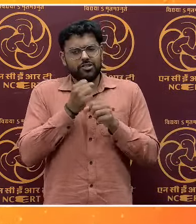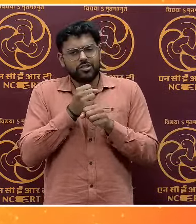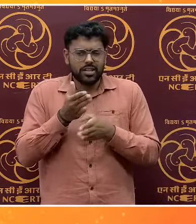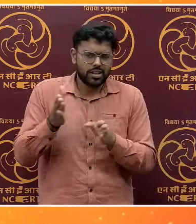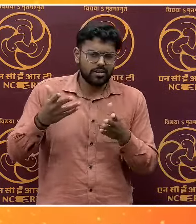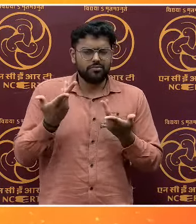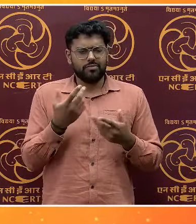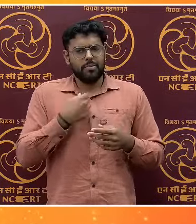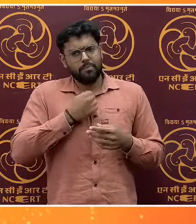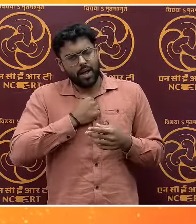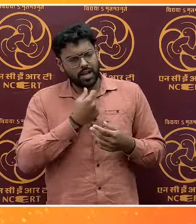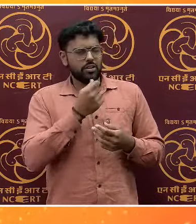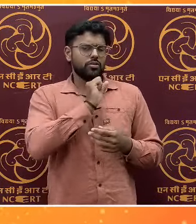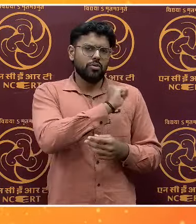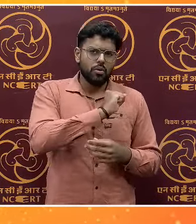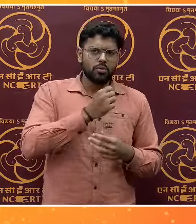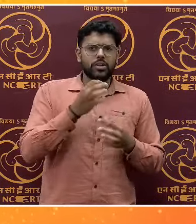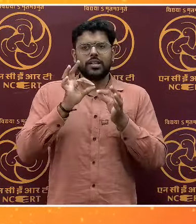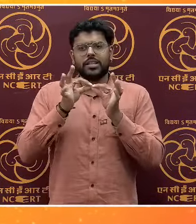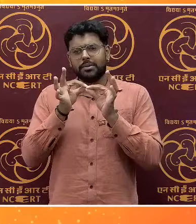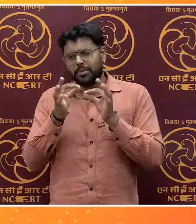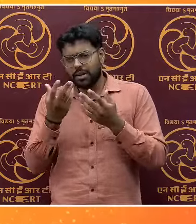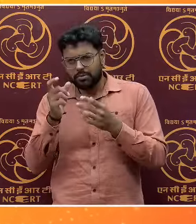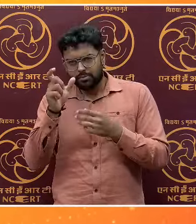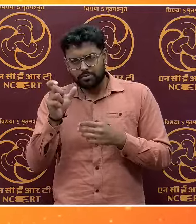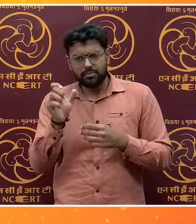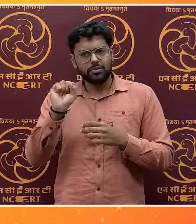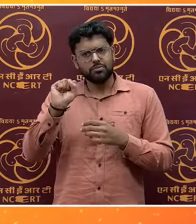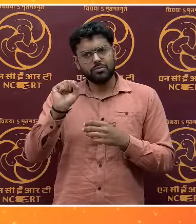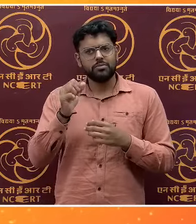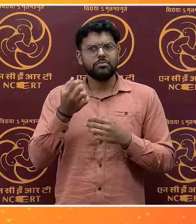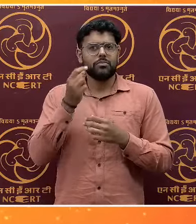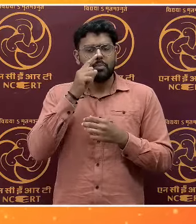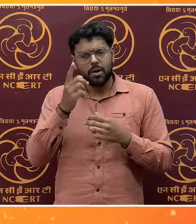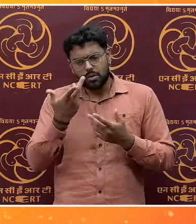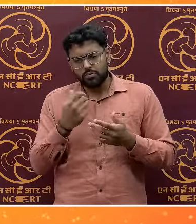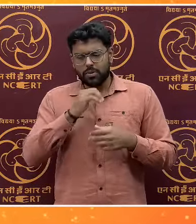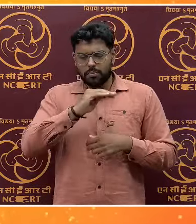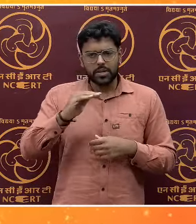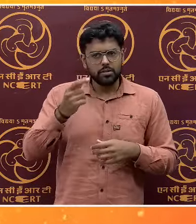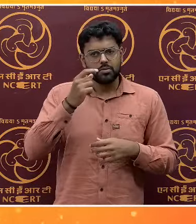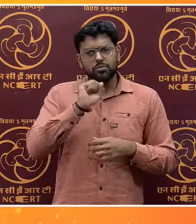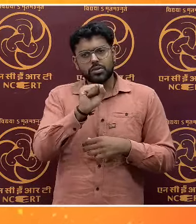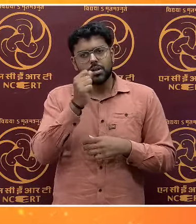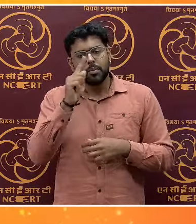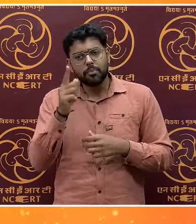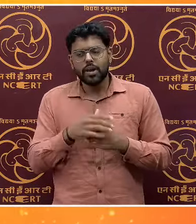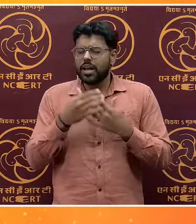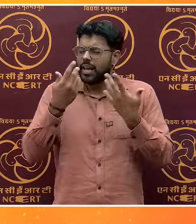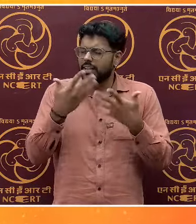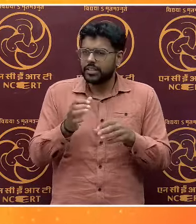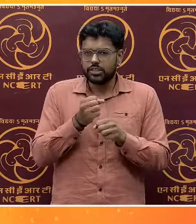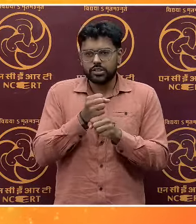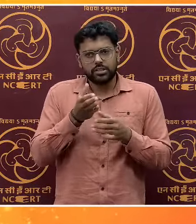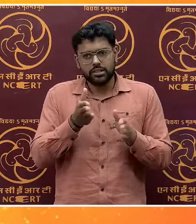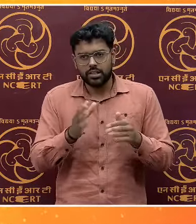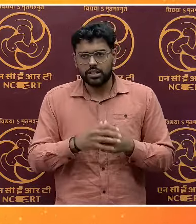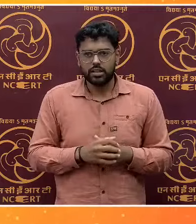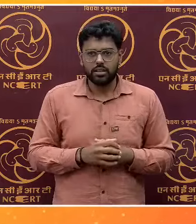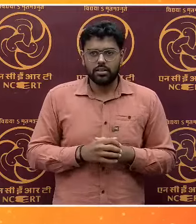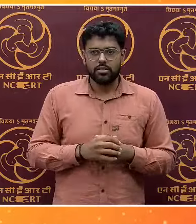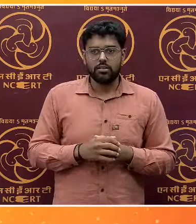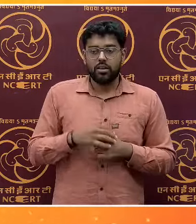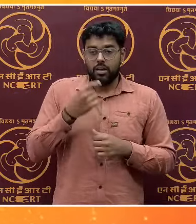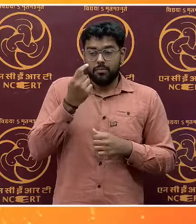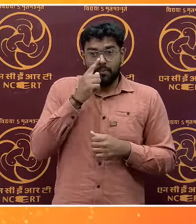your mother, my Okay. mother, interpreter's mother, or anyone's mother, our kid's mother. So, a mother in general, a mother